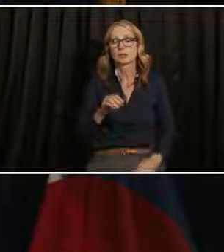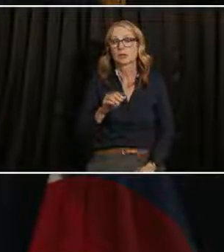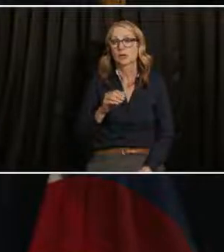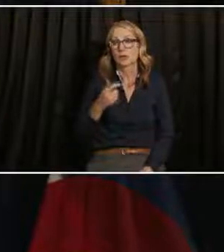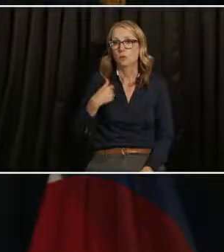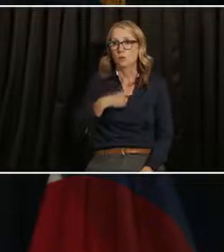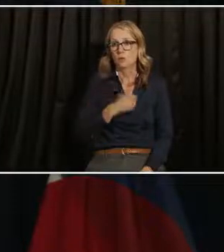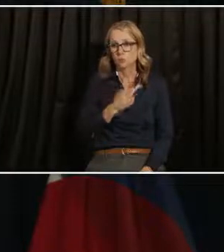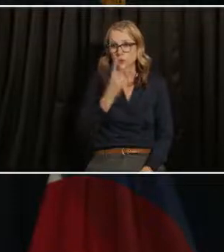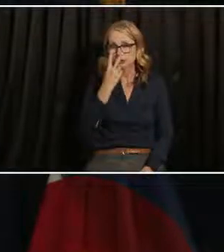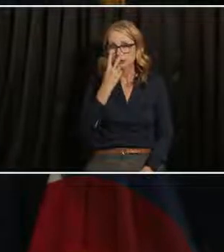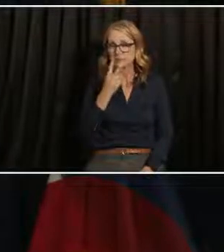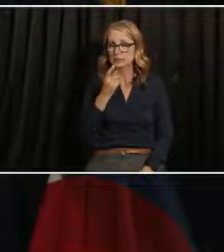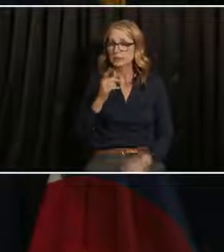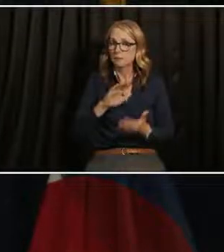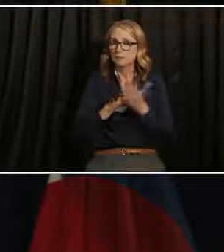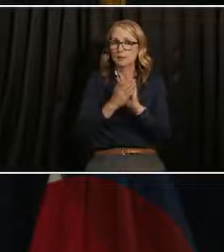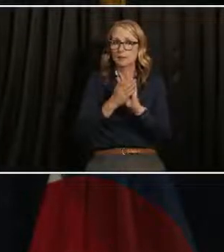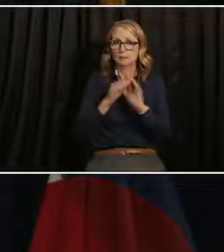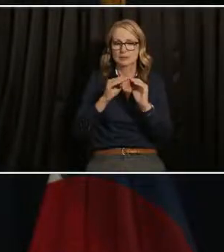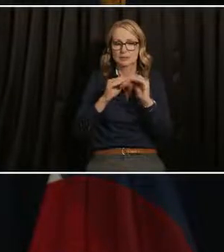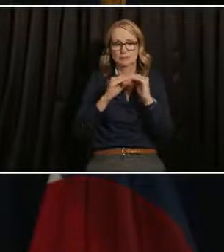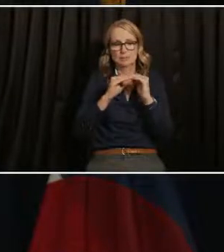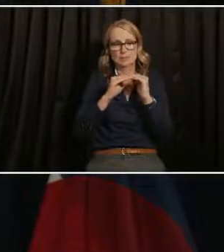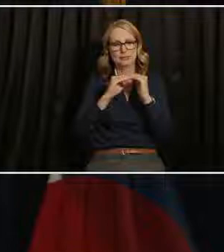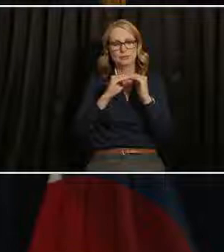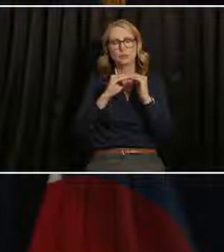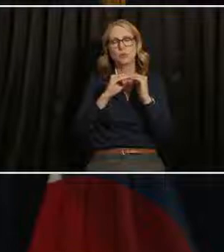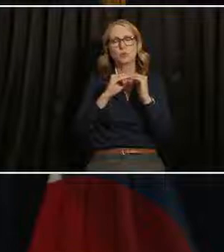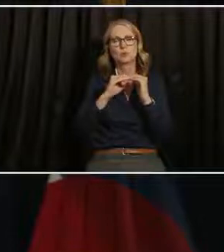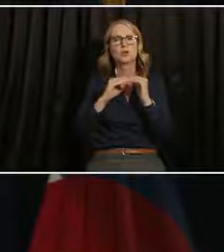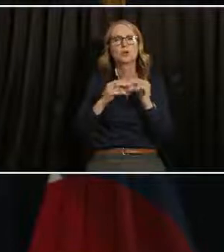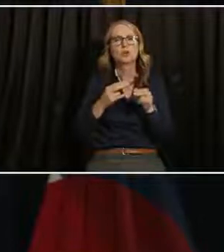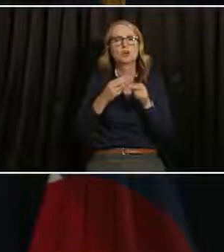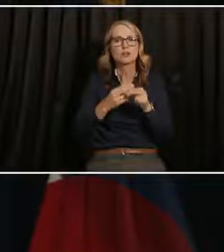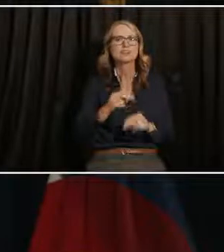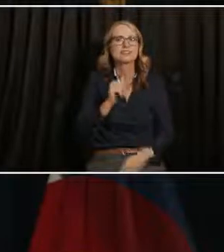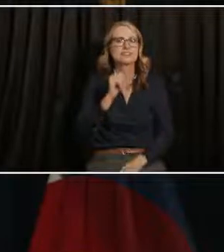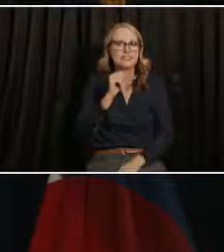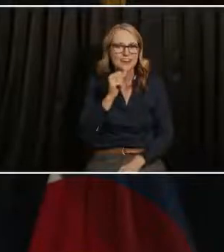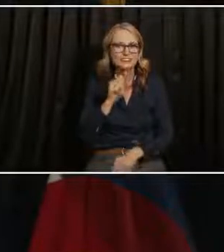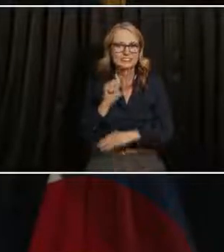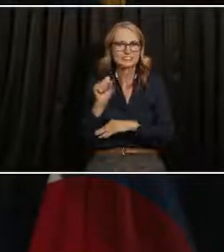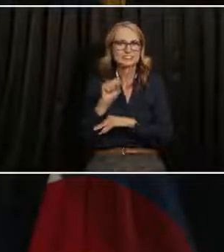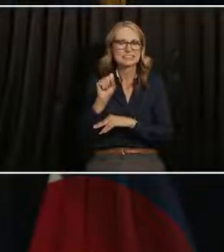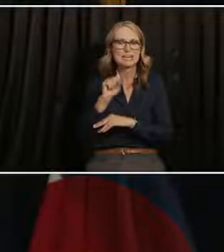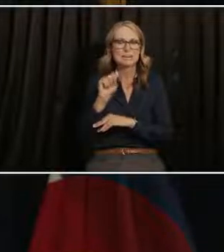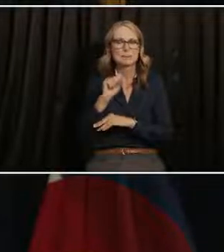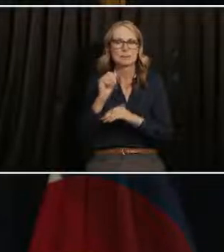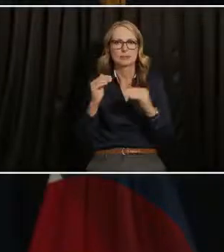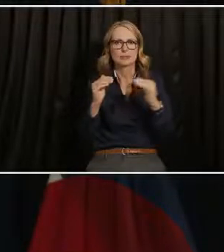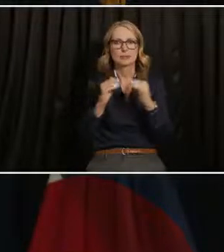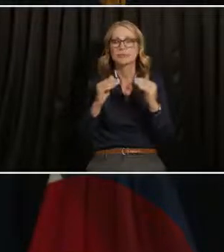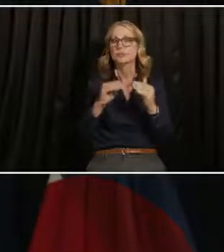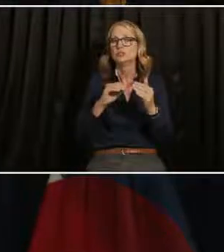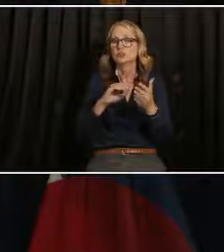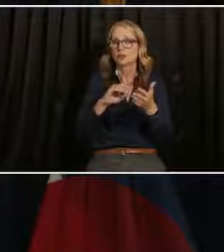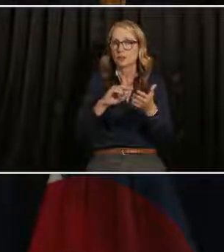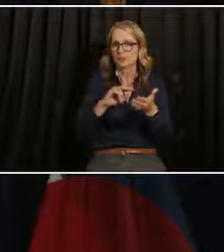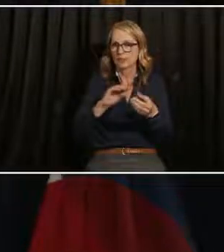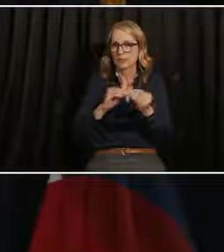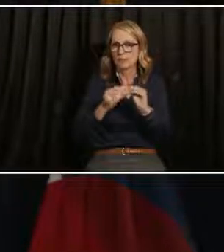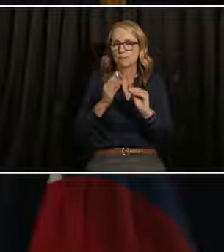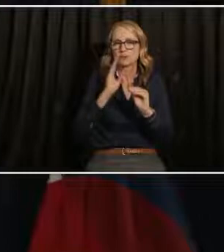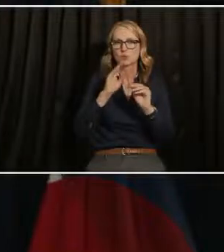look like a plateau, we often call it an unstable equilibrium, meaning that numbers want to go up or go down. We rarely stay at a plateau for